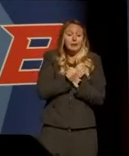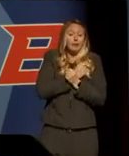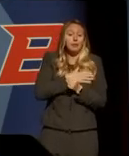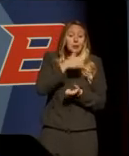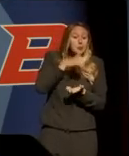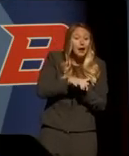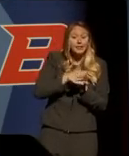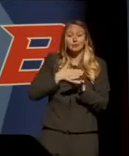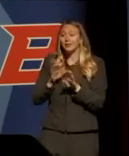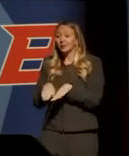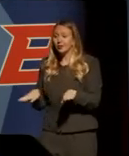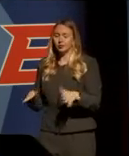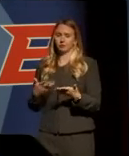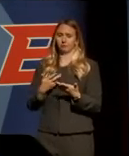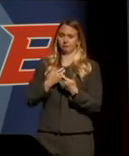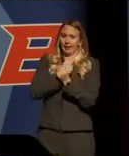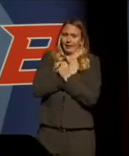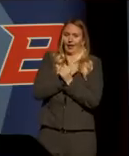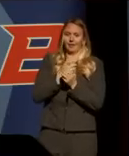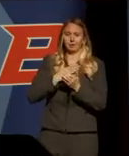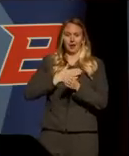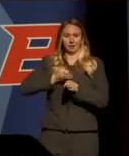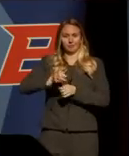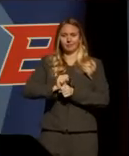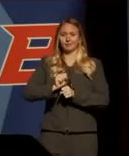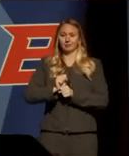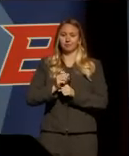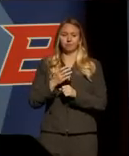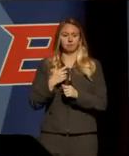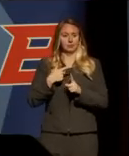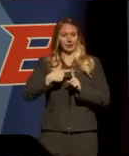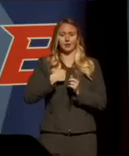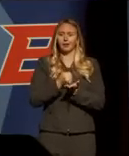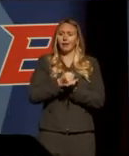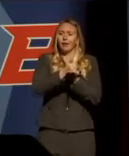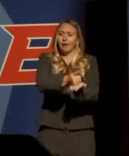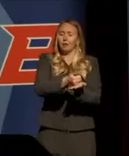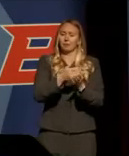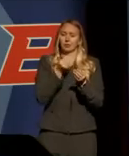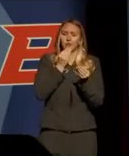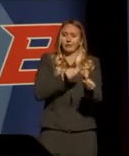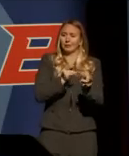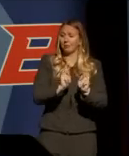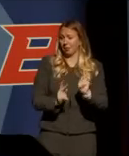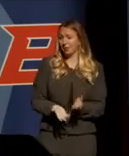kids. I love what I do and that I can help feed people. I am